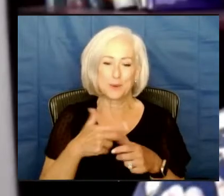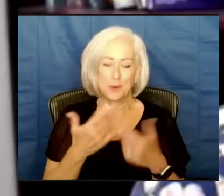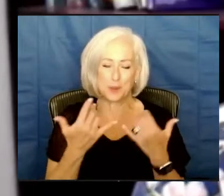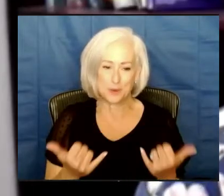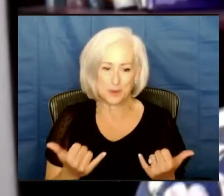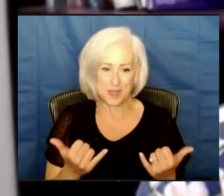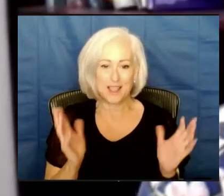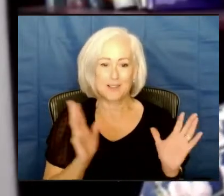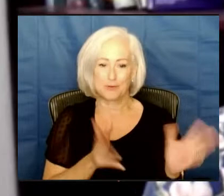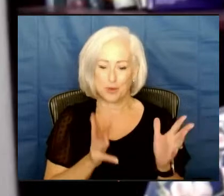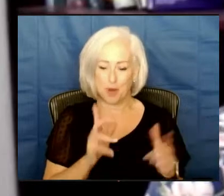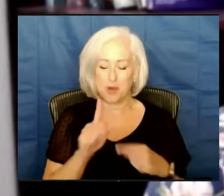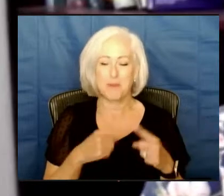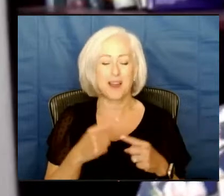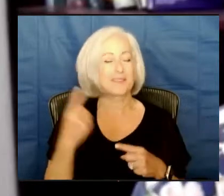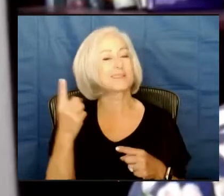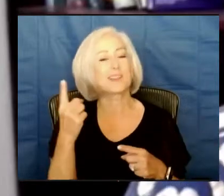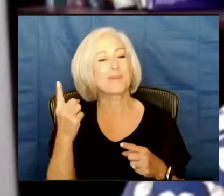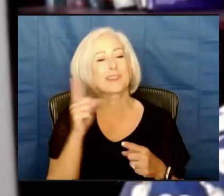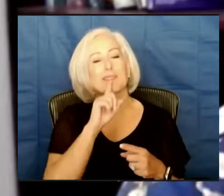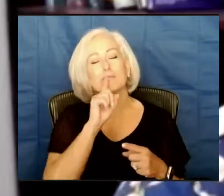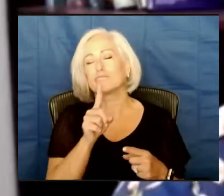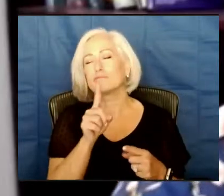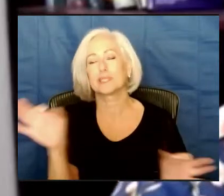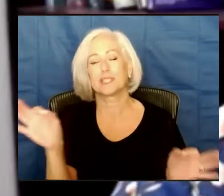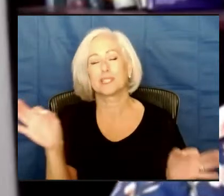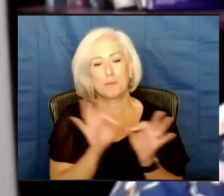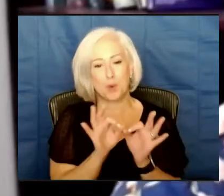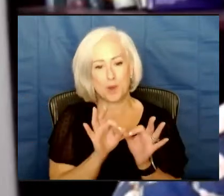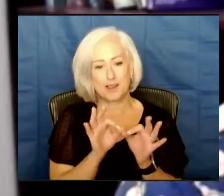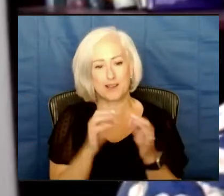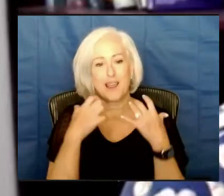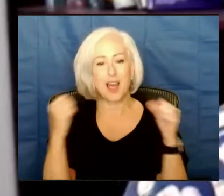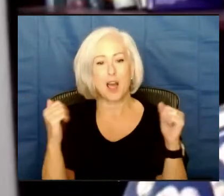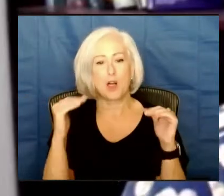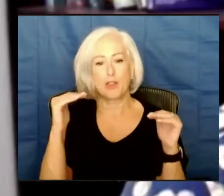think is critically important. Health disparities.